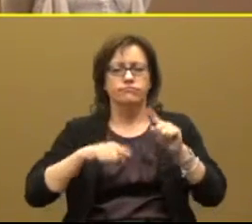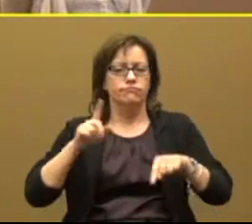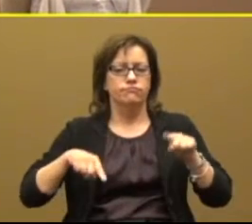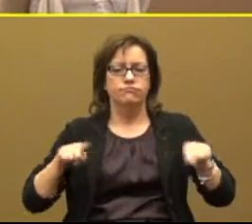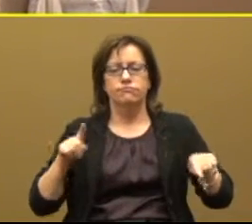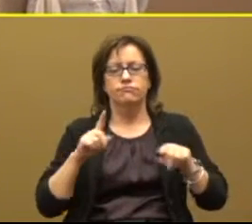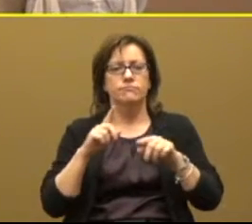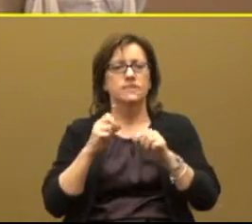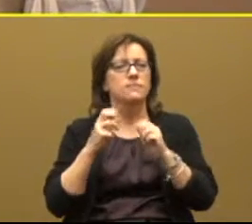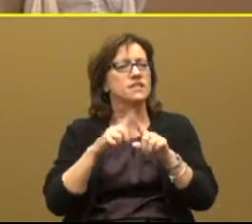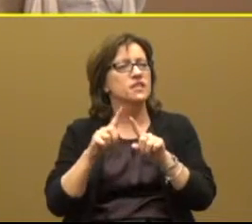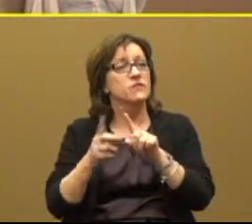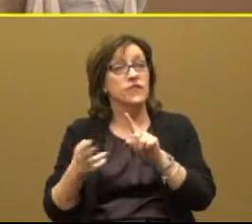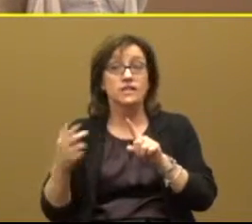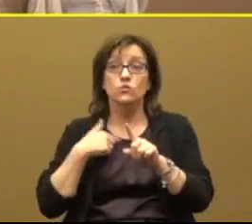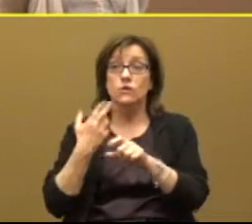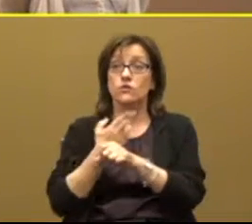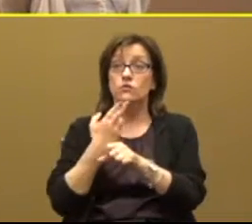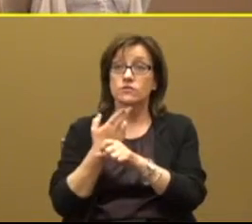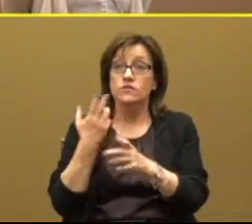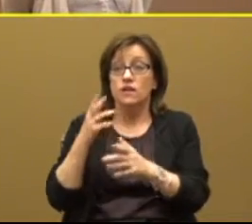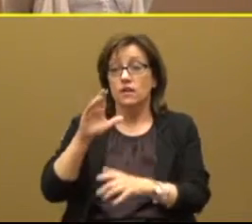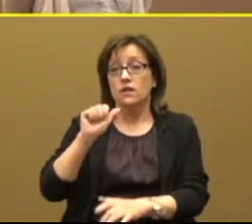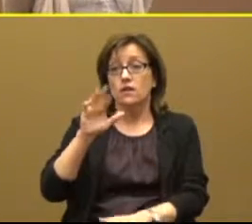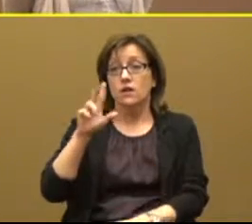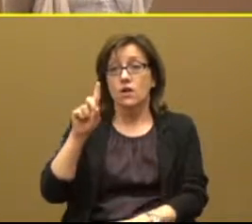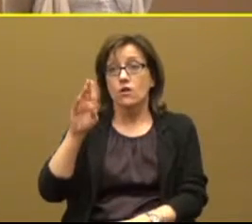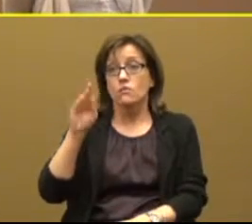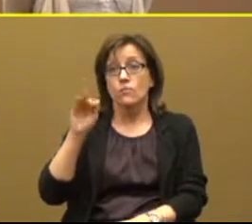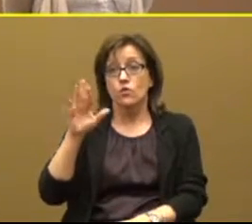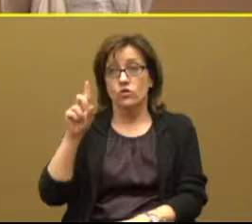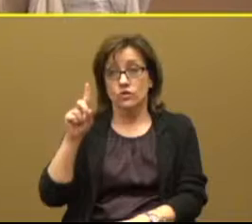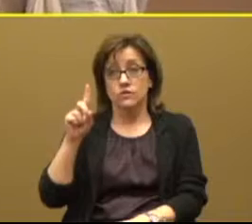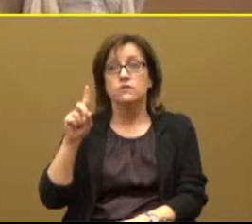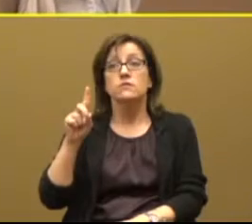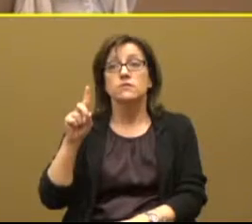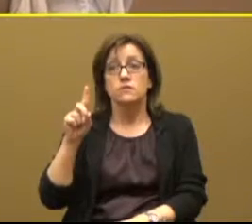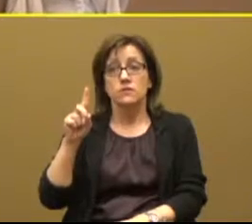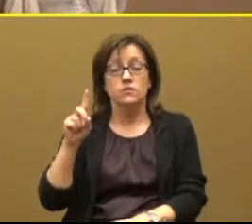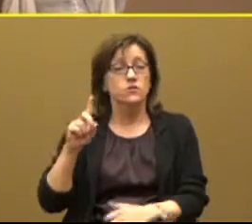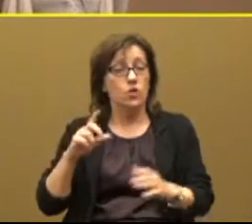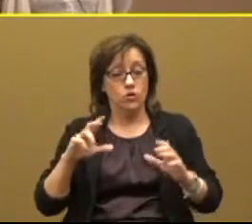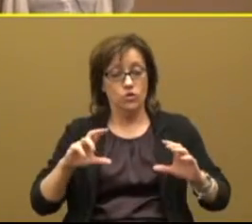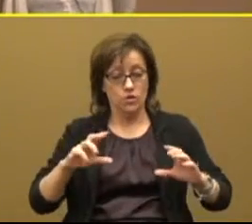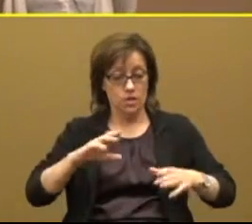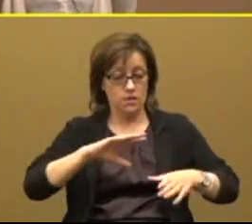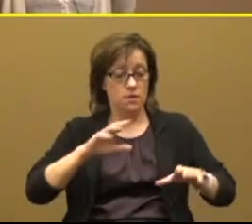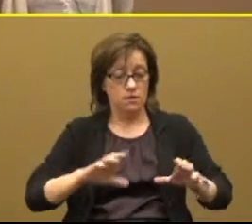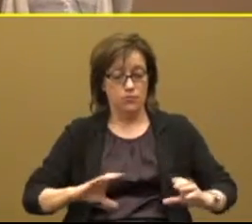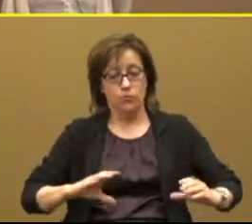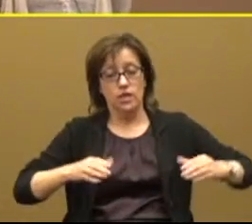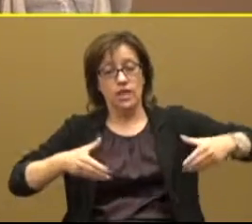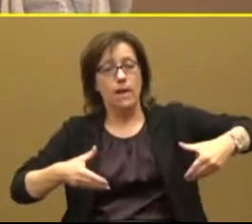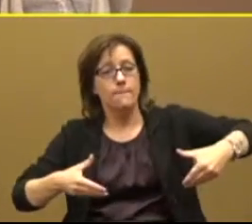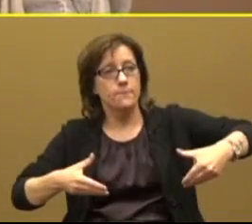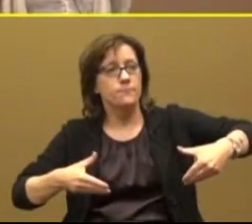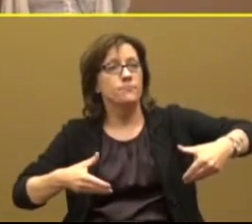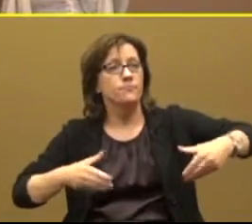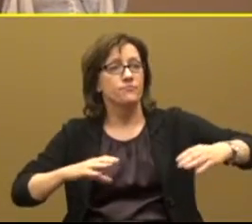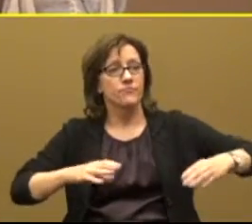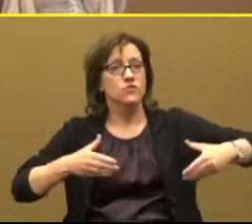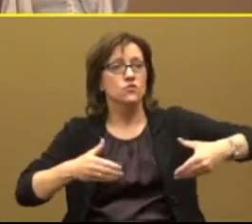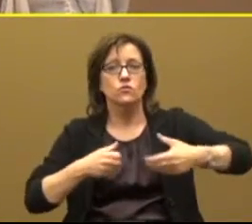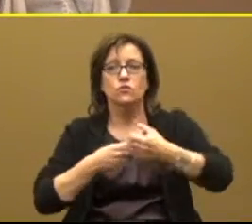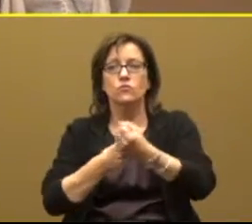it on cardboard to raise it up so it's more durable, so it stands up off the table. So we've done all kinds